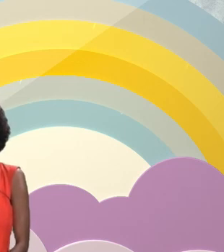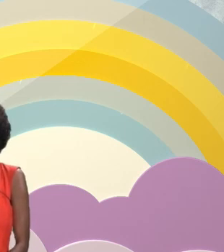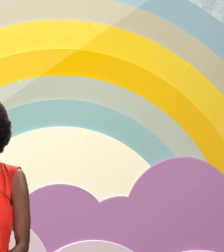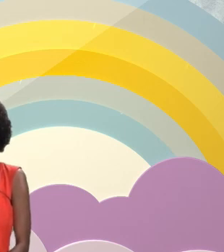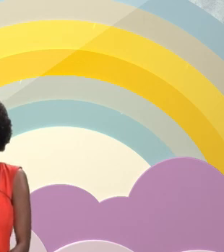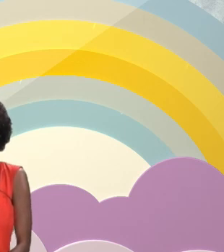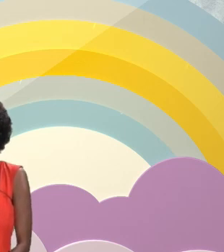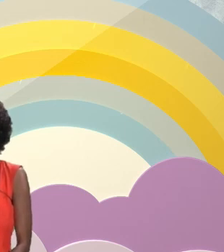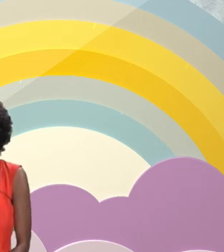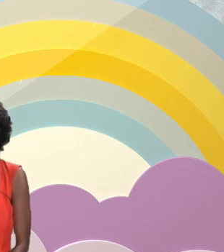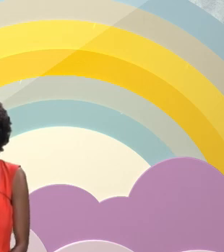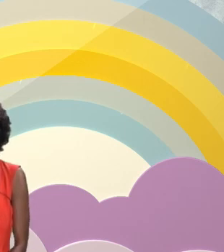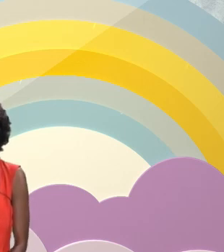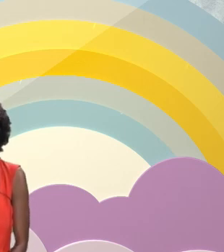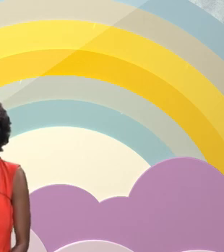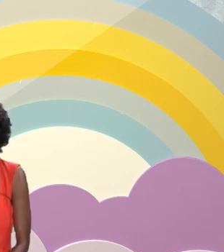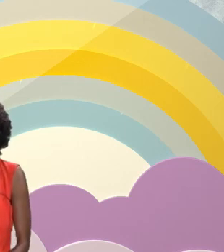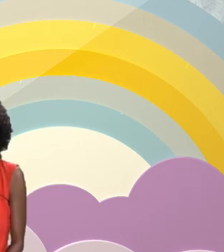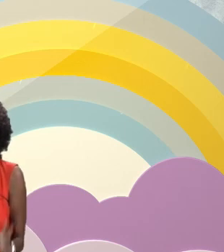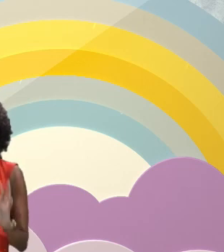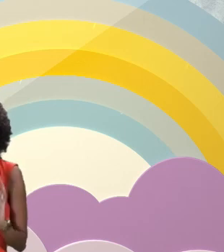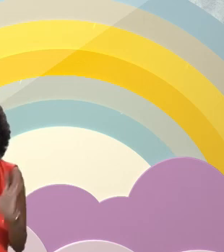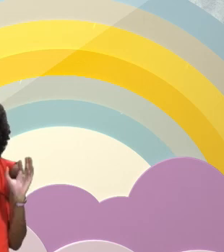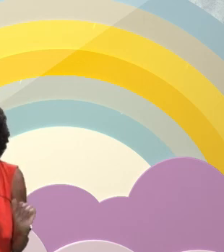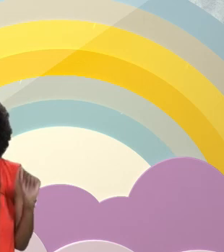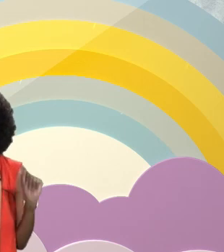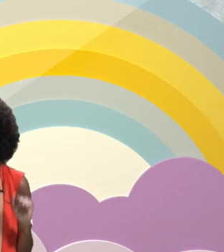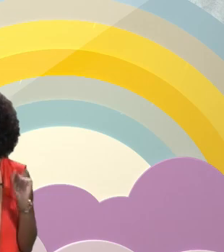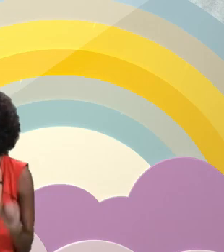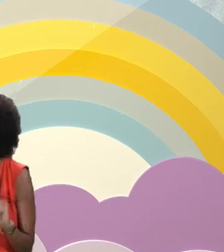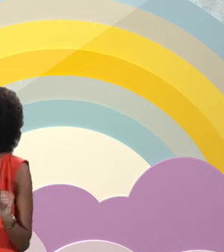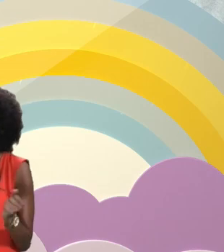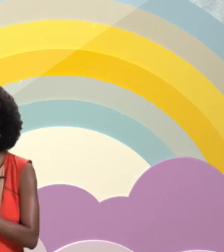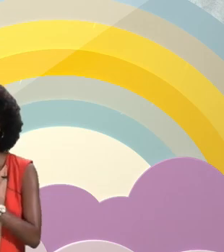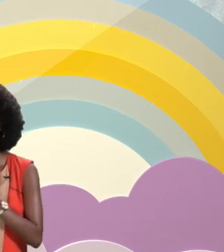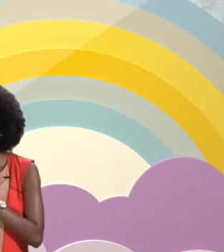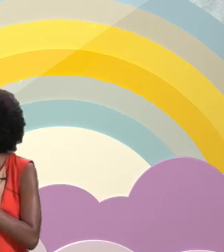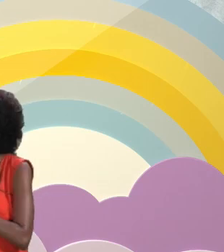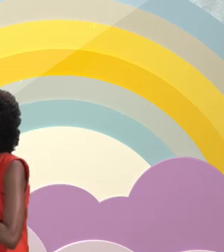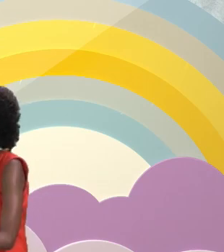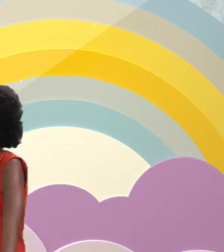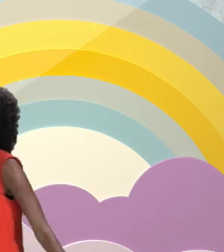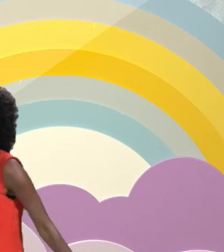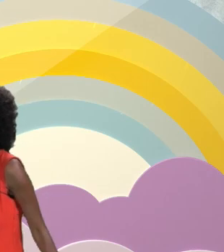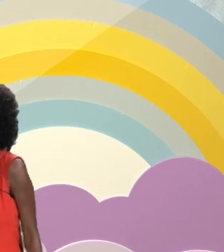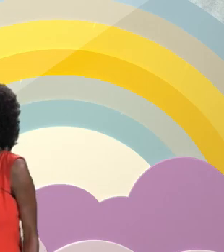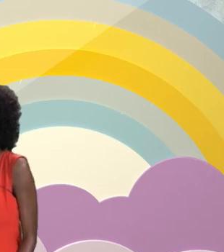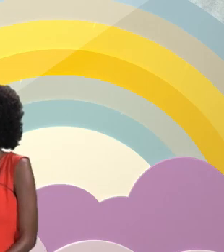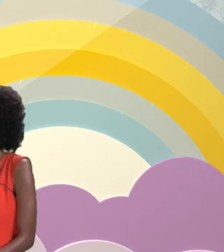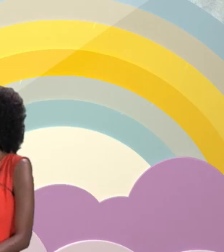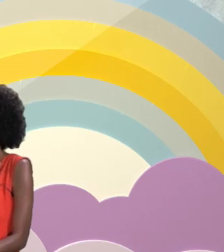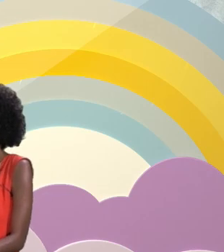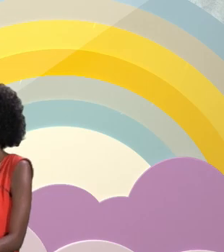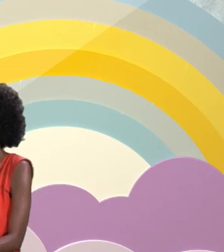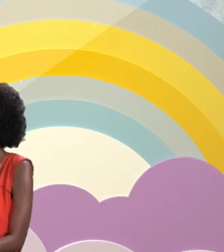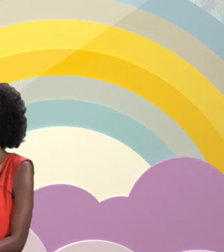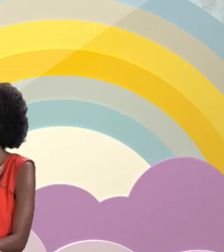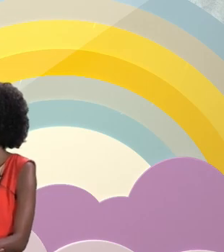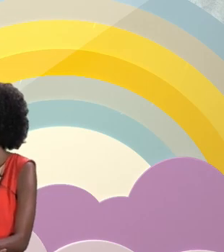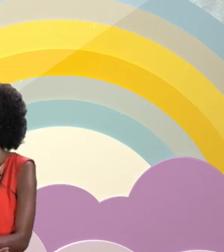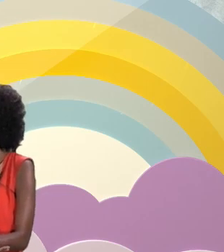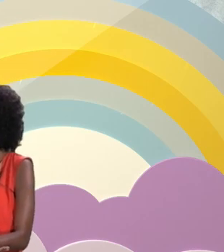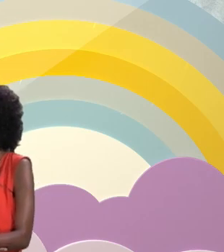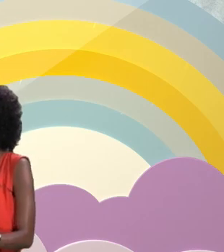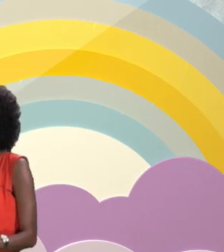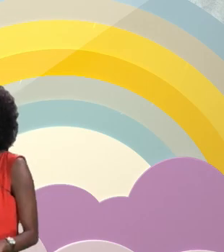guess what? We're gonna have so much fun and more fun and loads of fun. I know. So we're doing the active activity now, and since